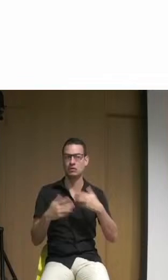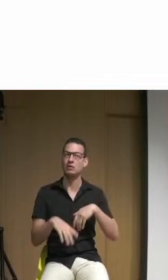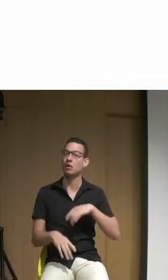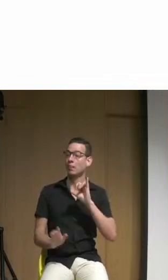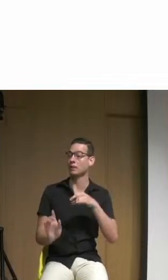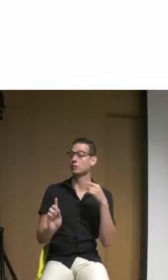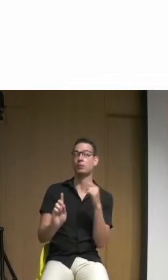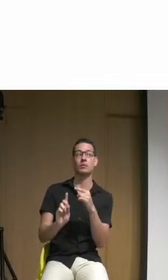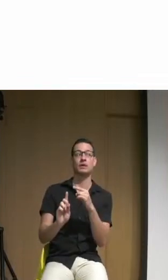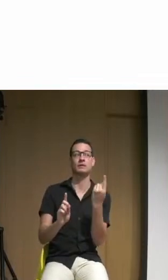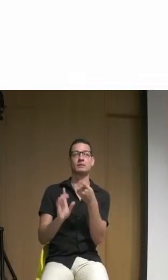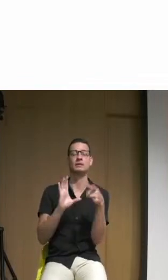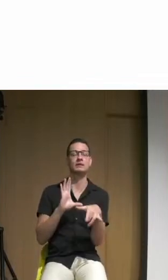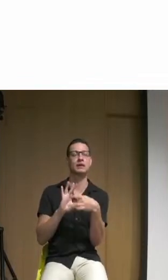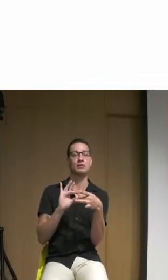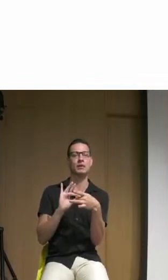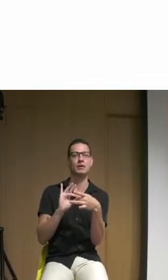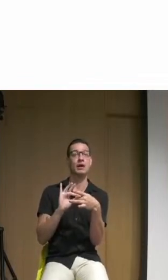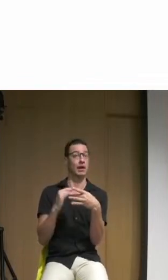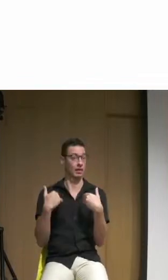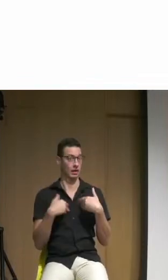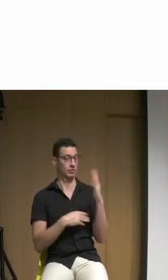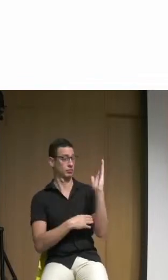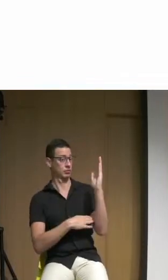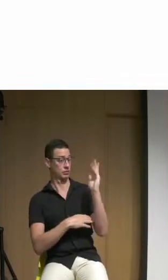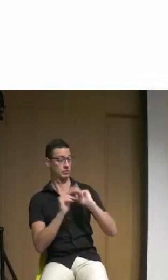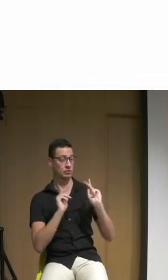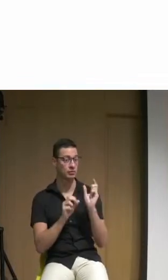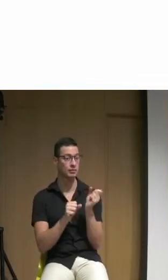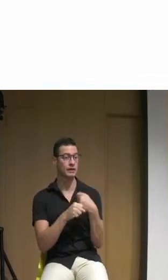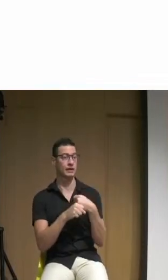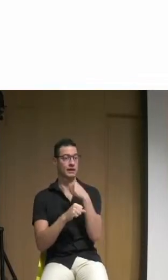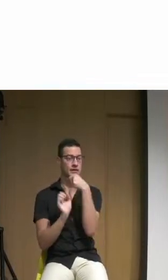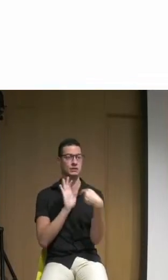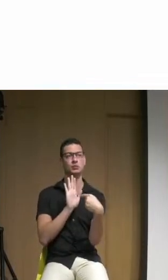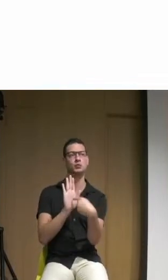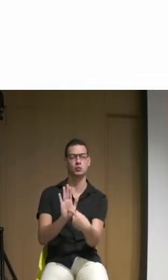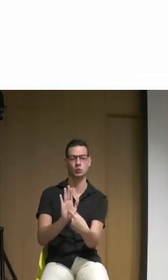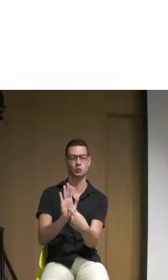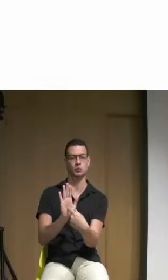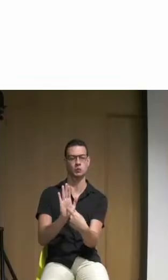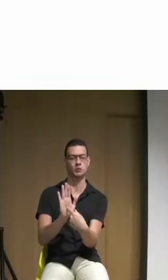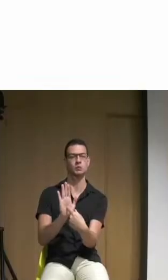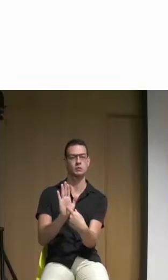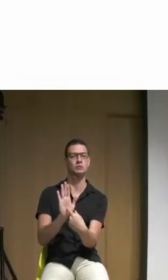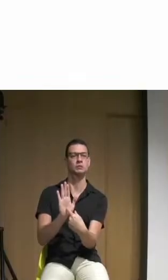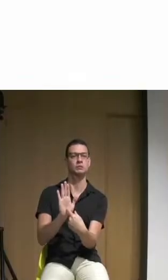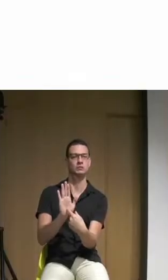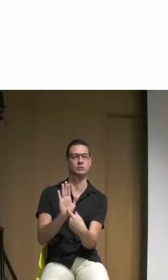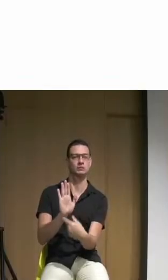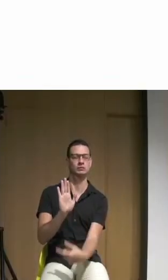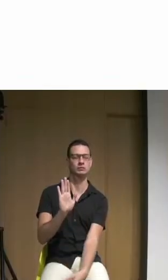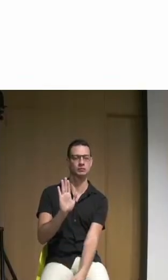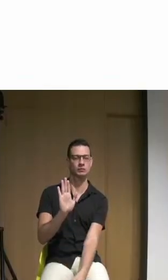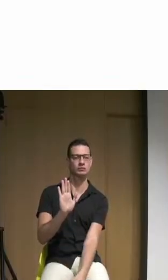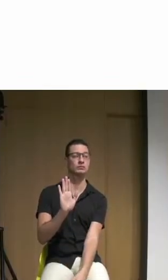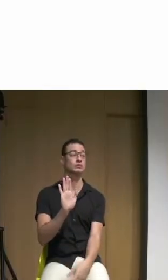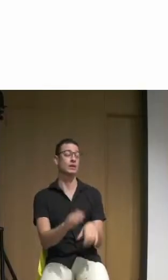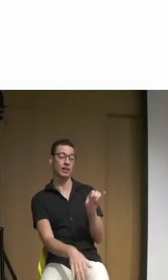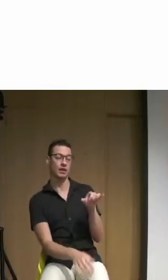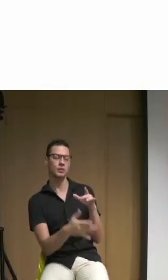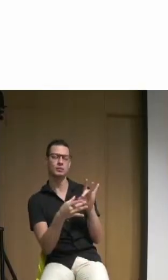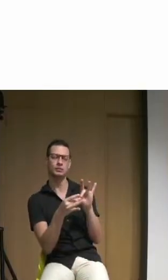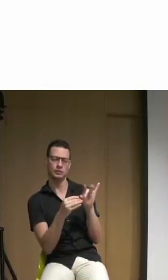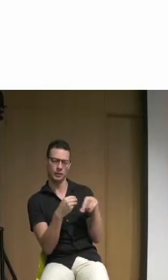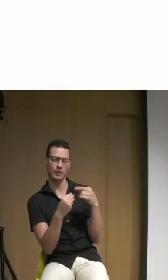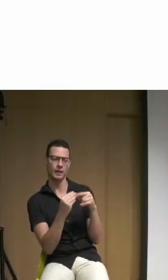that there was a presentation people made and it's not reflected in the conversation itself. That's what we talked about. Because